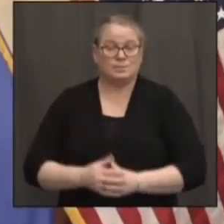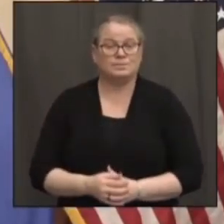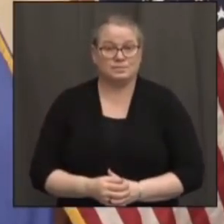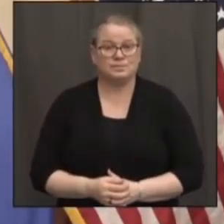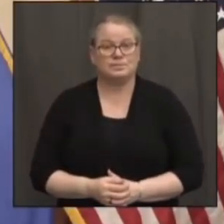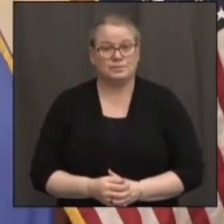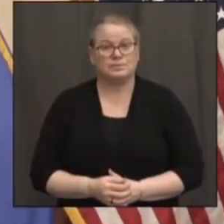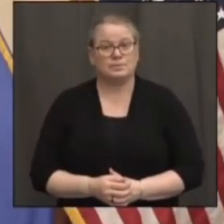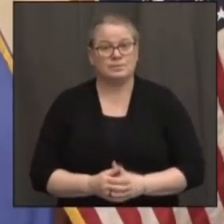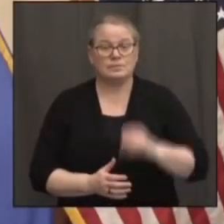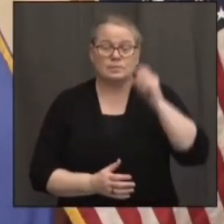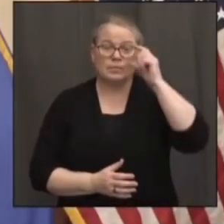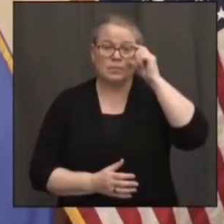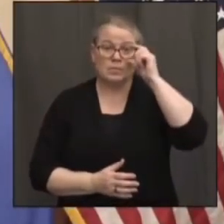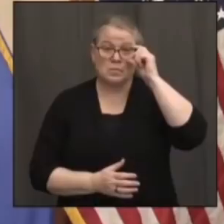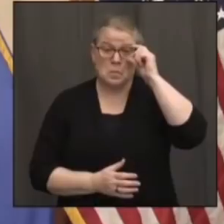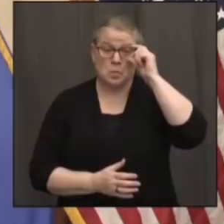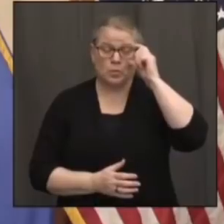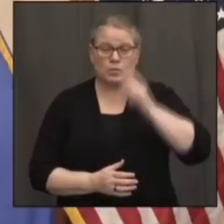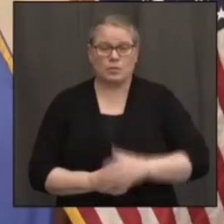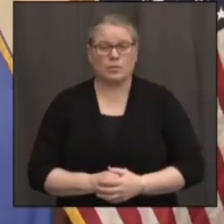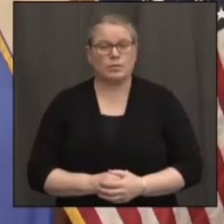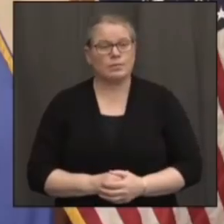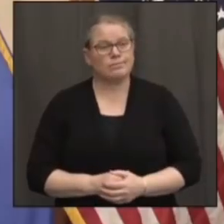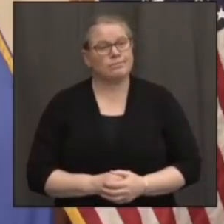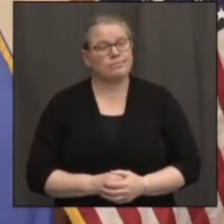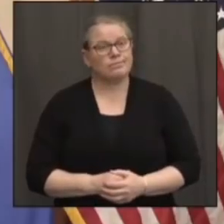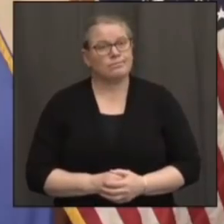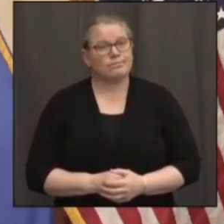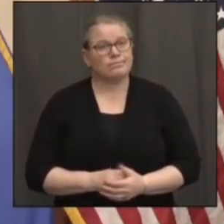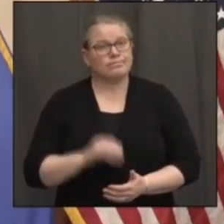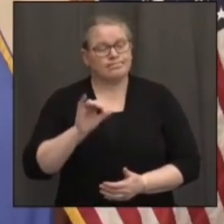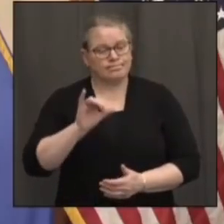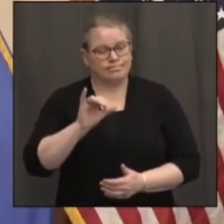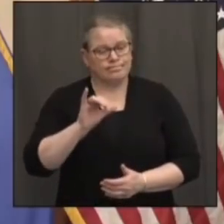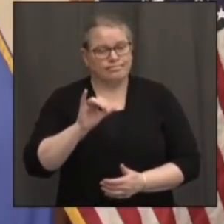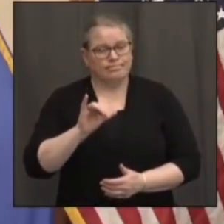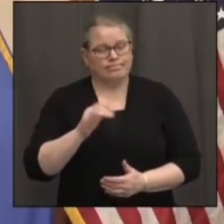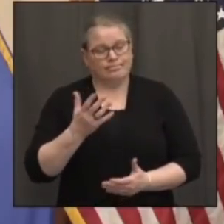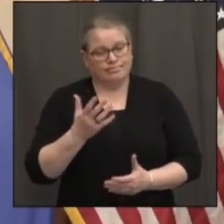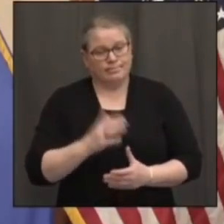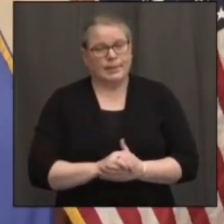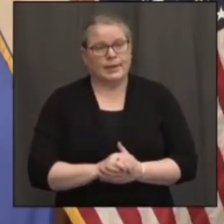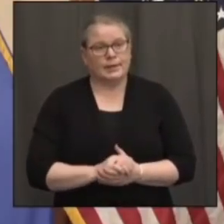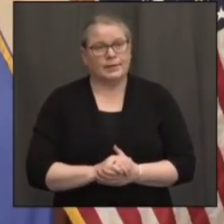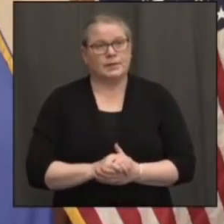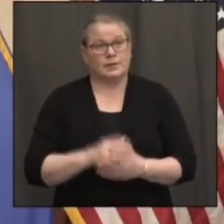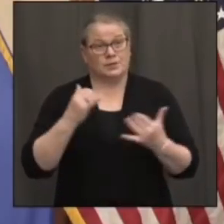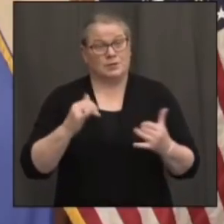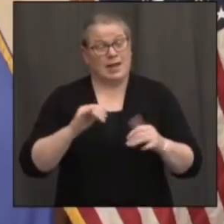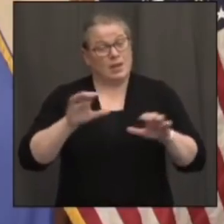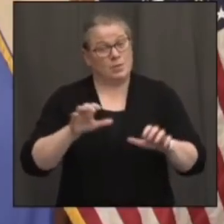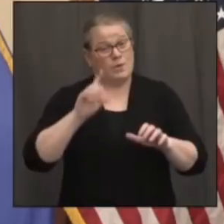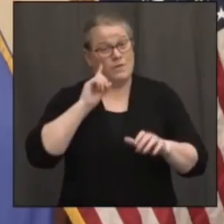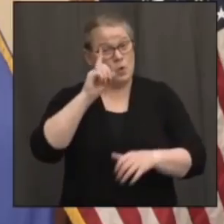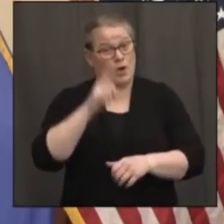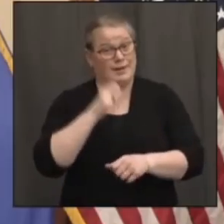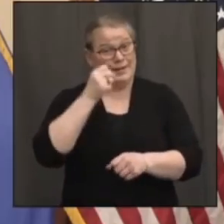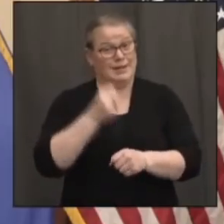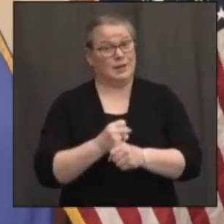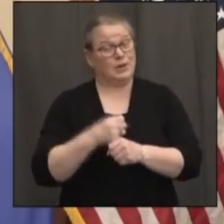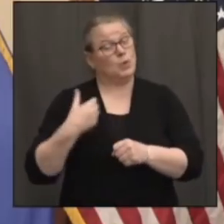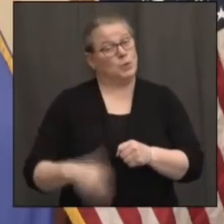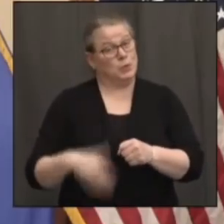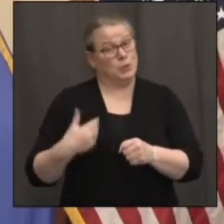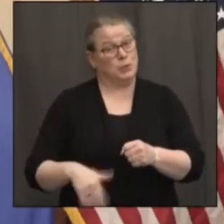And I guess I don't have a follow-up on that, but 1 year of doing this now, any thoughts on that? This has been a